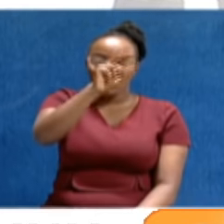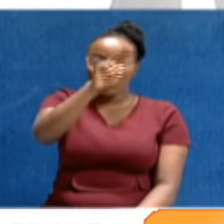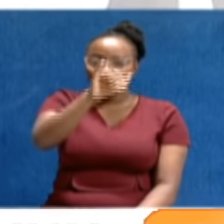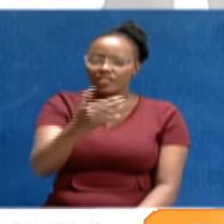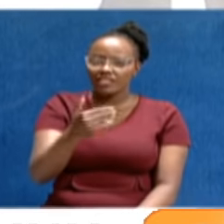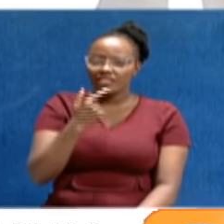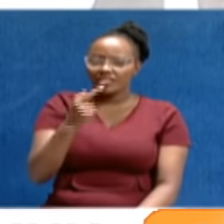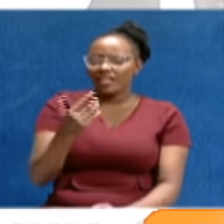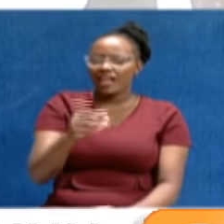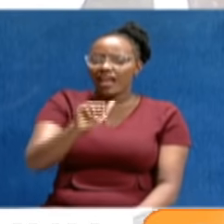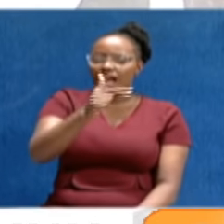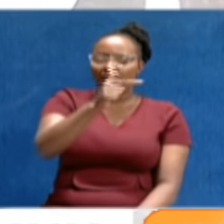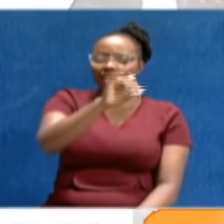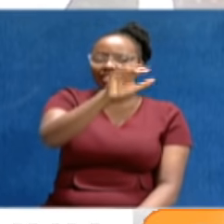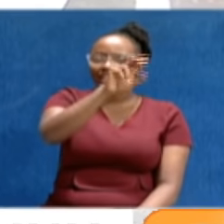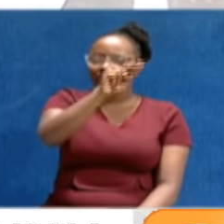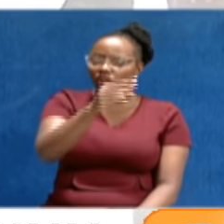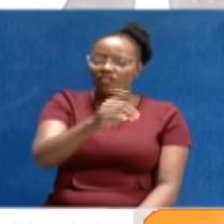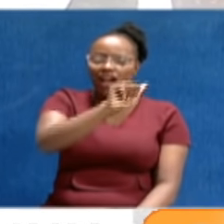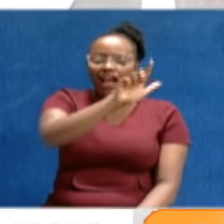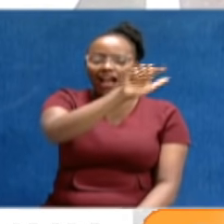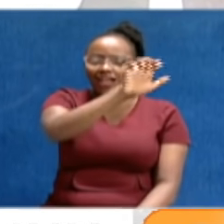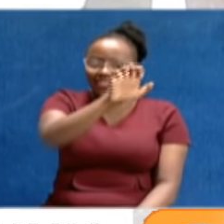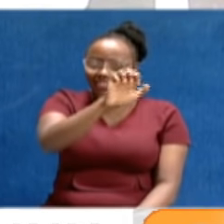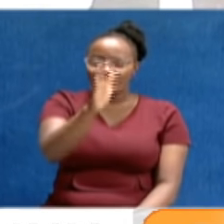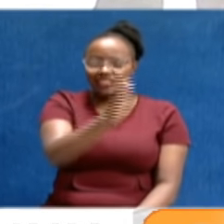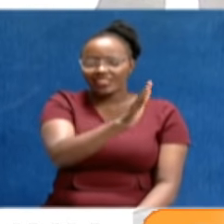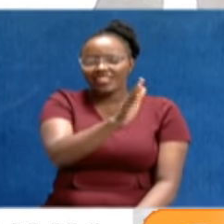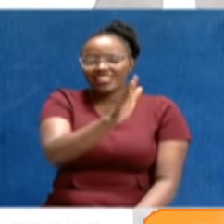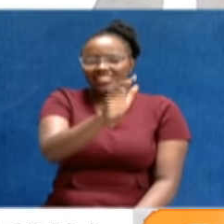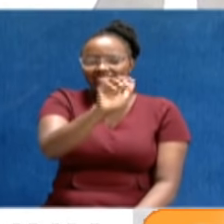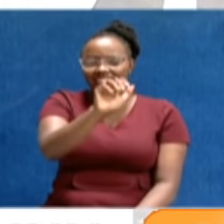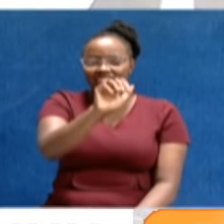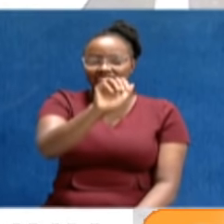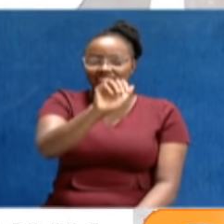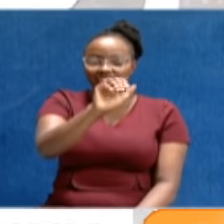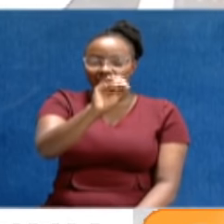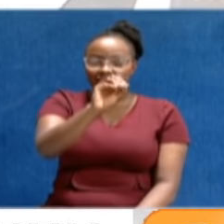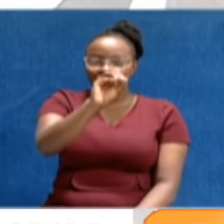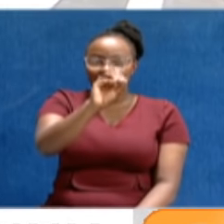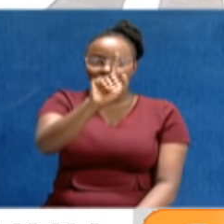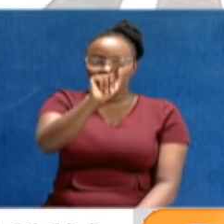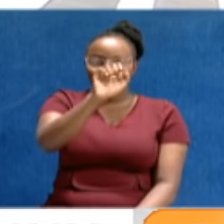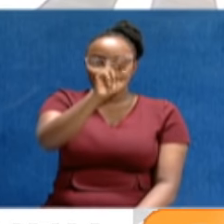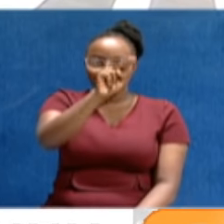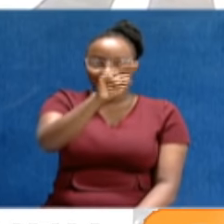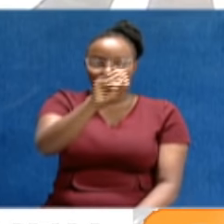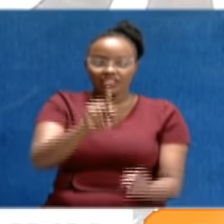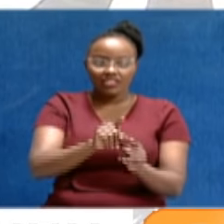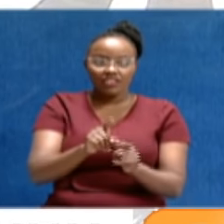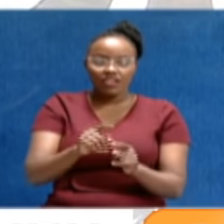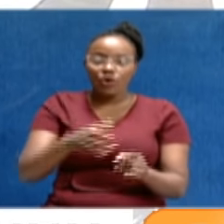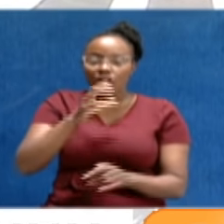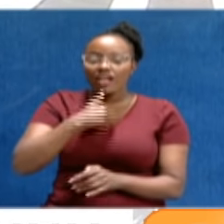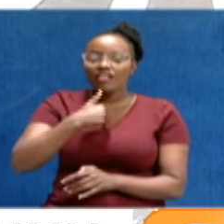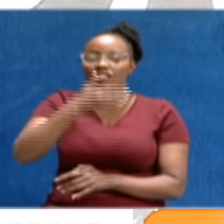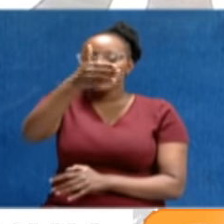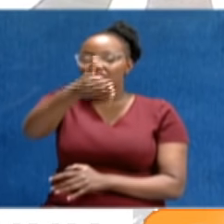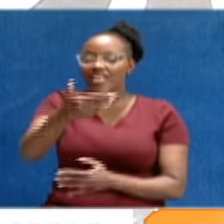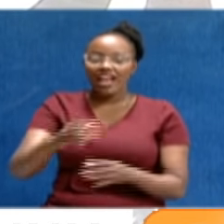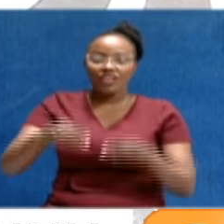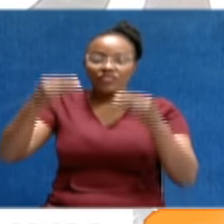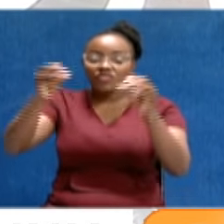call her Tieno Adhiambo. Oh. Yeah, Alice Adhiambo. Mudhoni. Yeah. But you're complaining that there's water over there. Nobody's offering you. Yeah, you